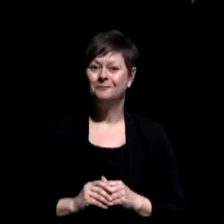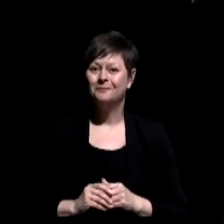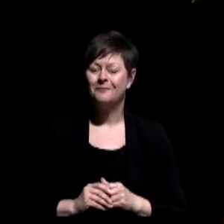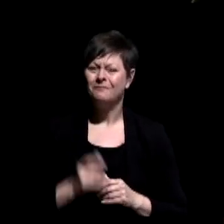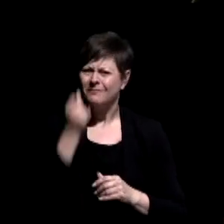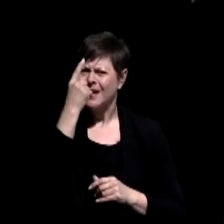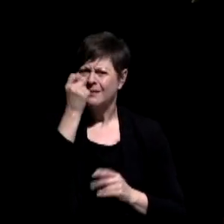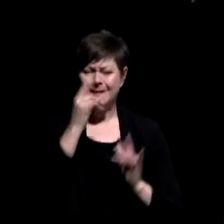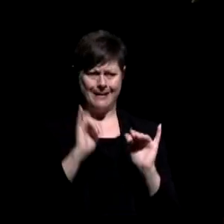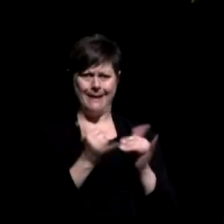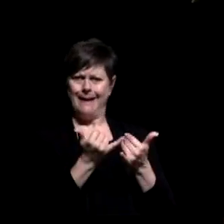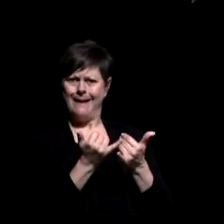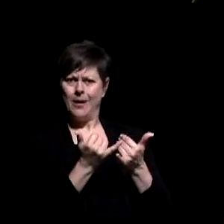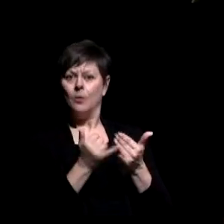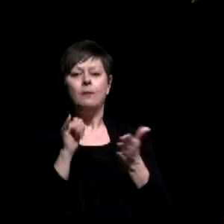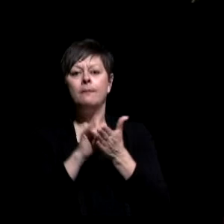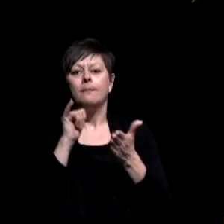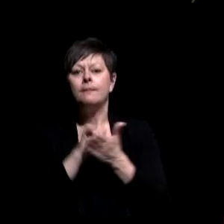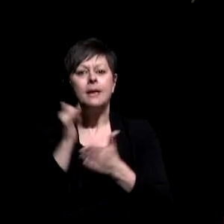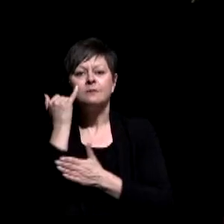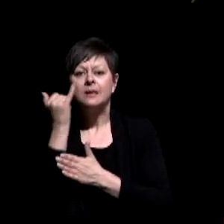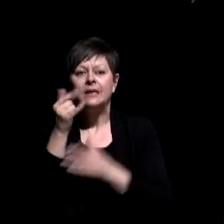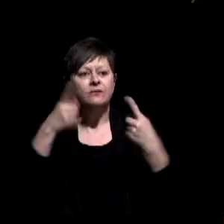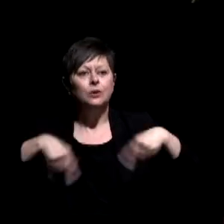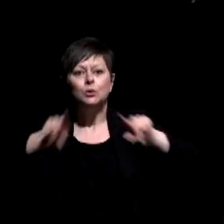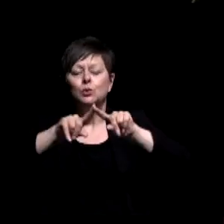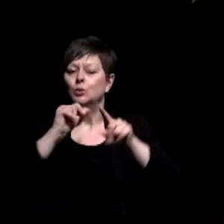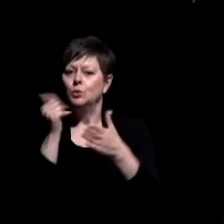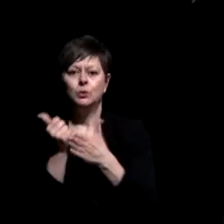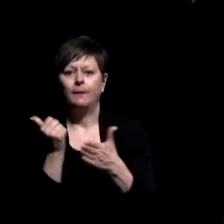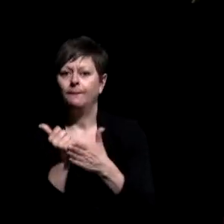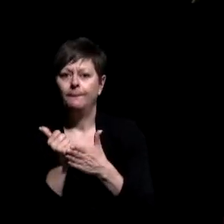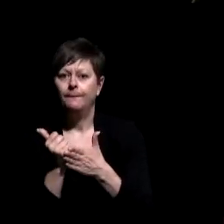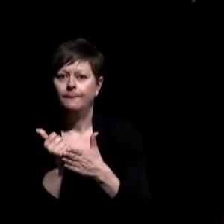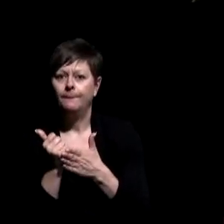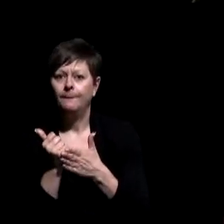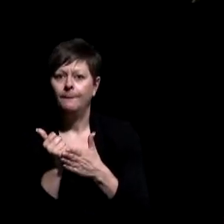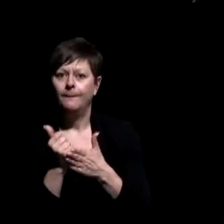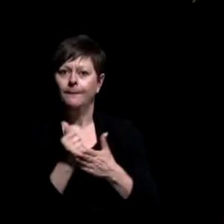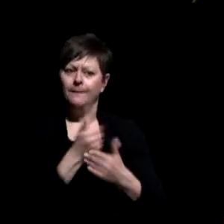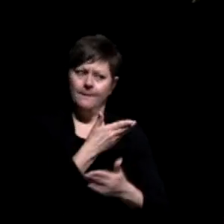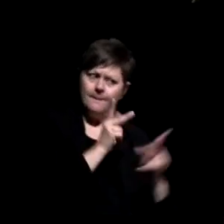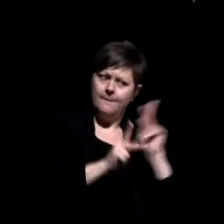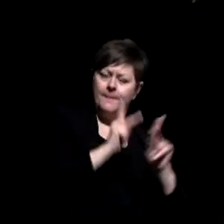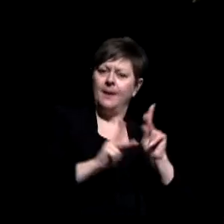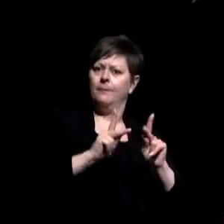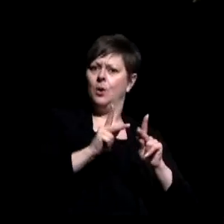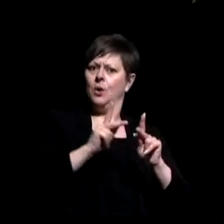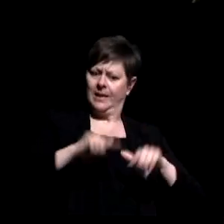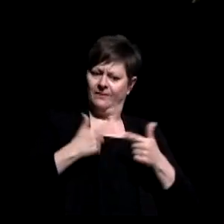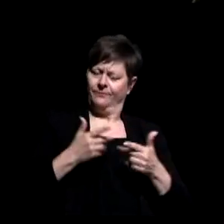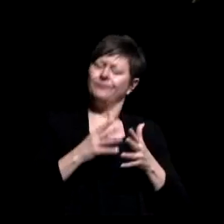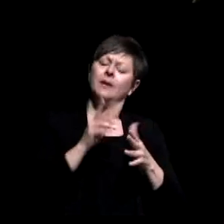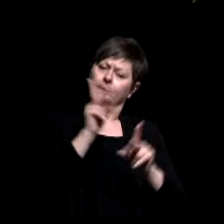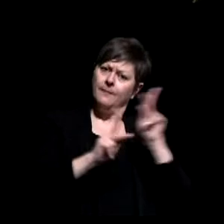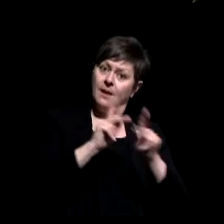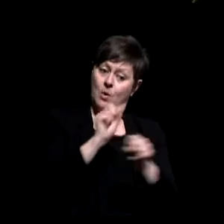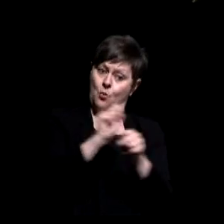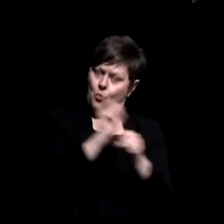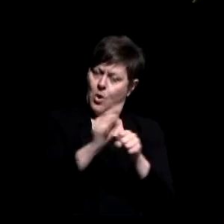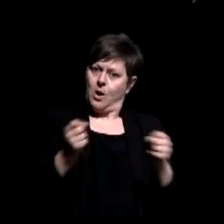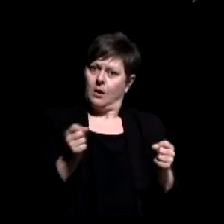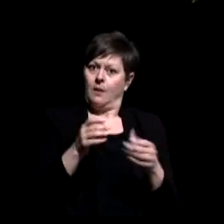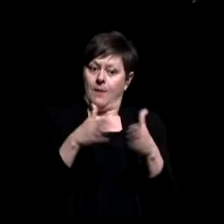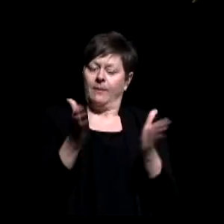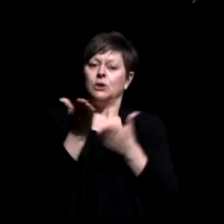have been possible without the hard work of the women and men on this stage. Our team did what our province